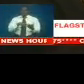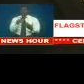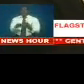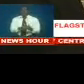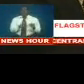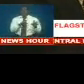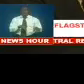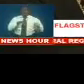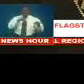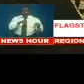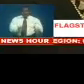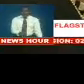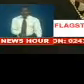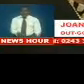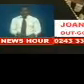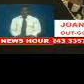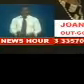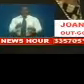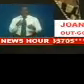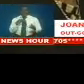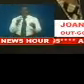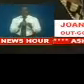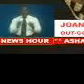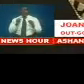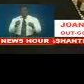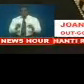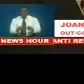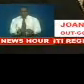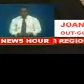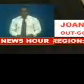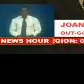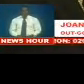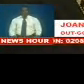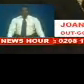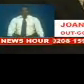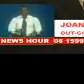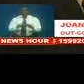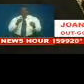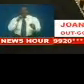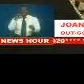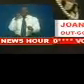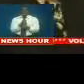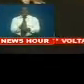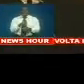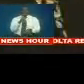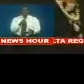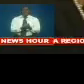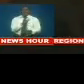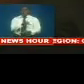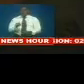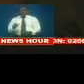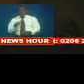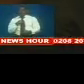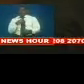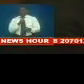Australia Rewards Program, and other study opportunities also offered by the Australian government. But it's not just about scholarships, and I just wanted